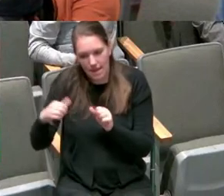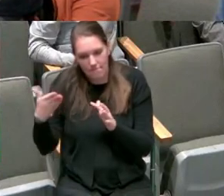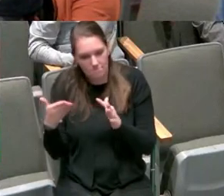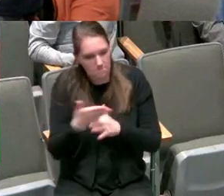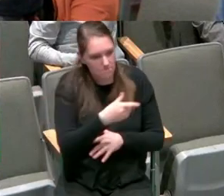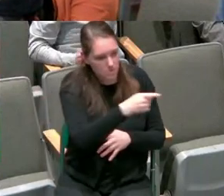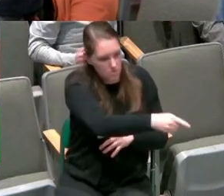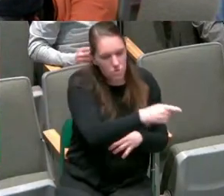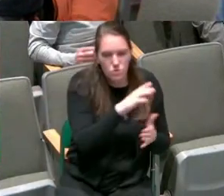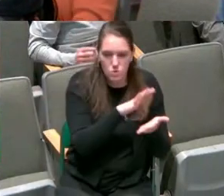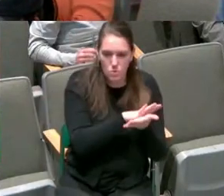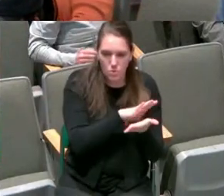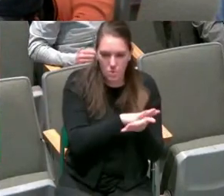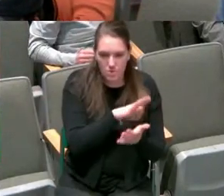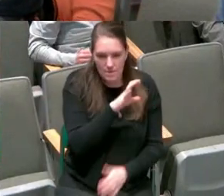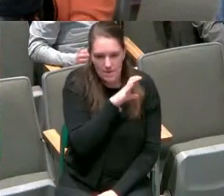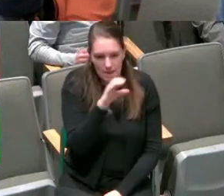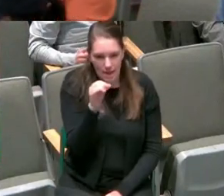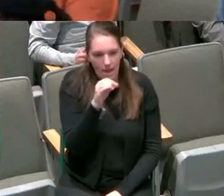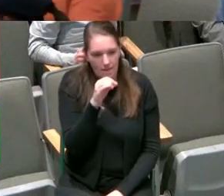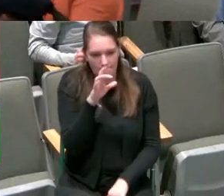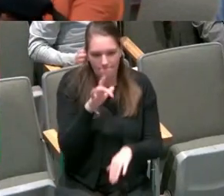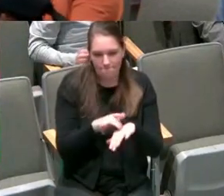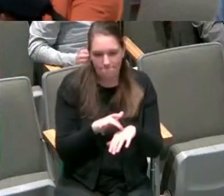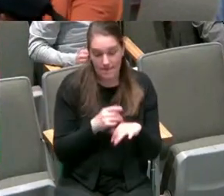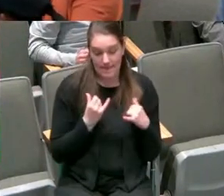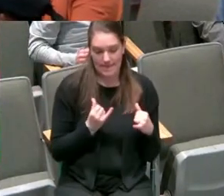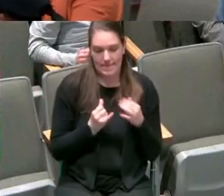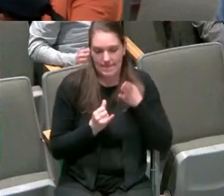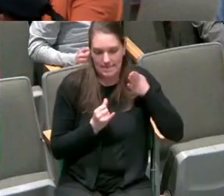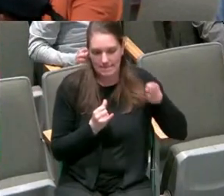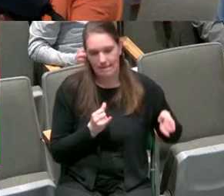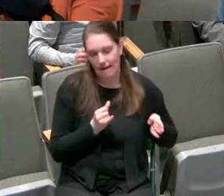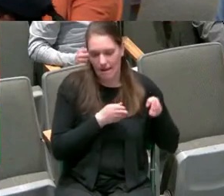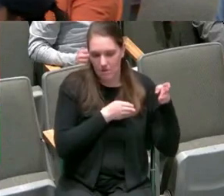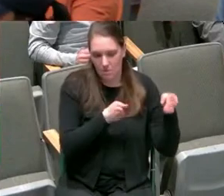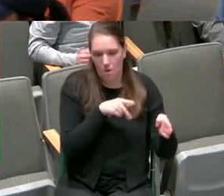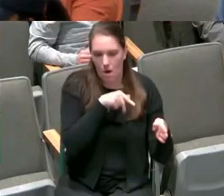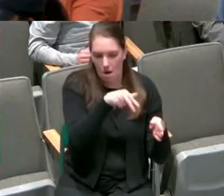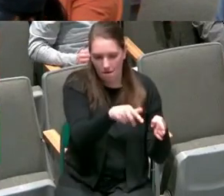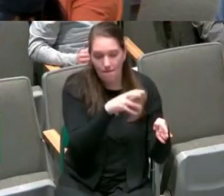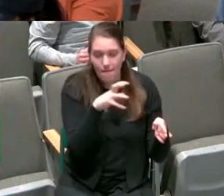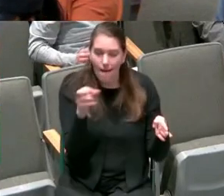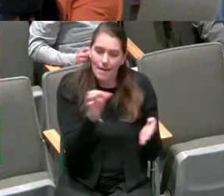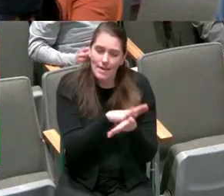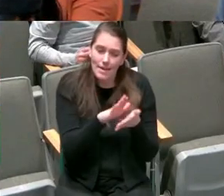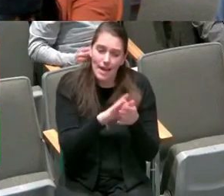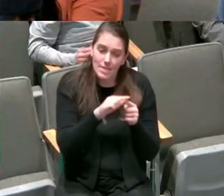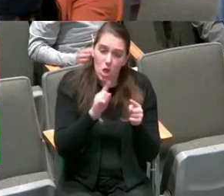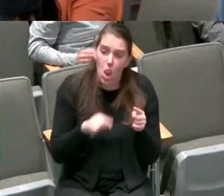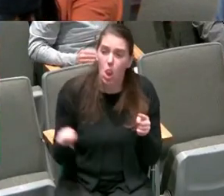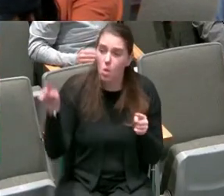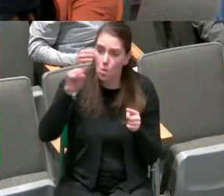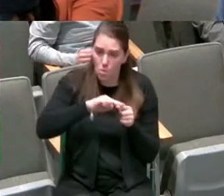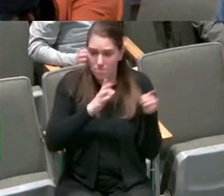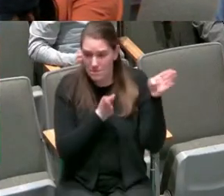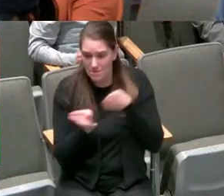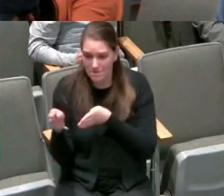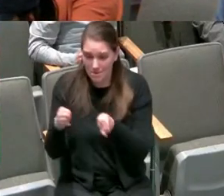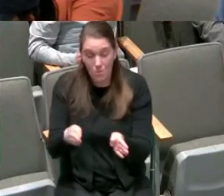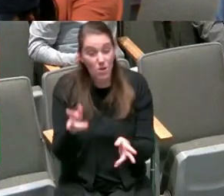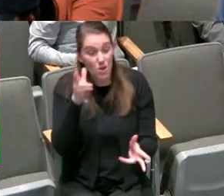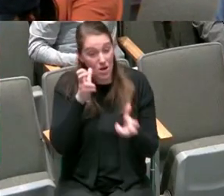the schools and to get to the existing sidewalk it also completes some really nice Loops which we heard from all of